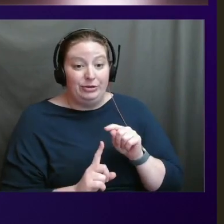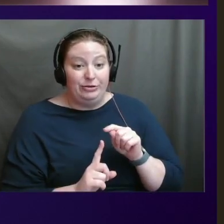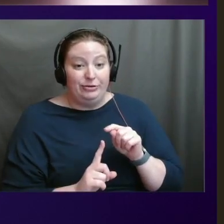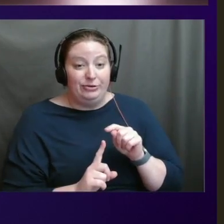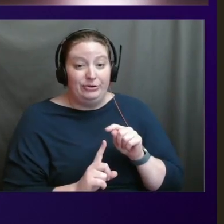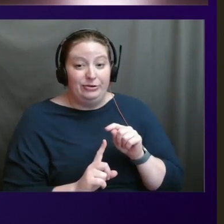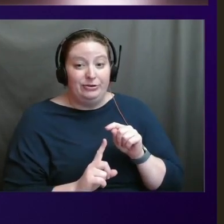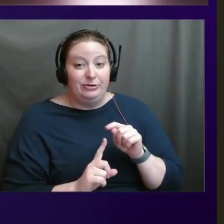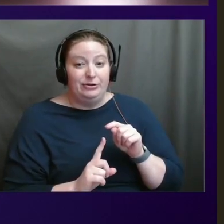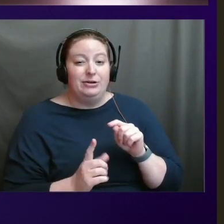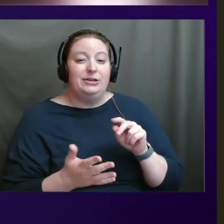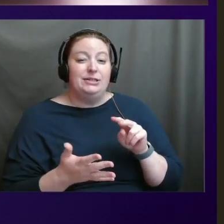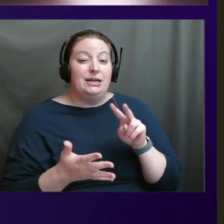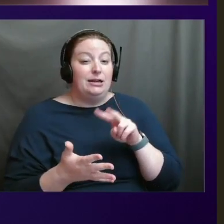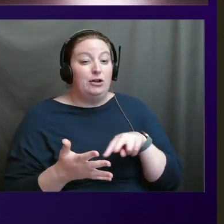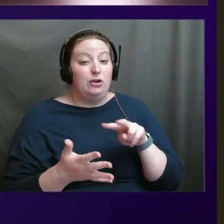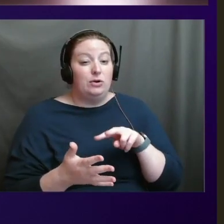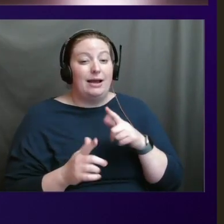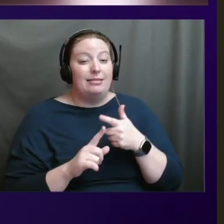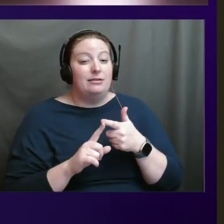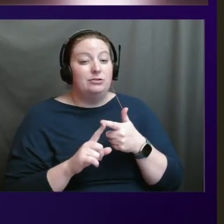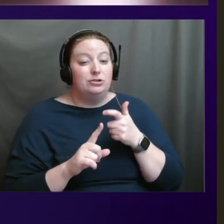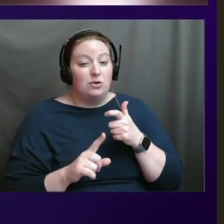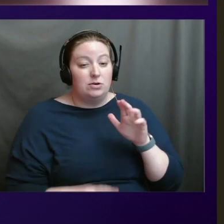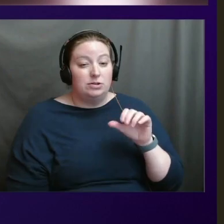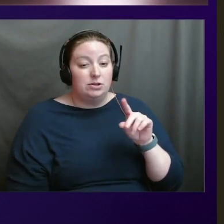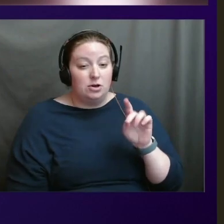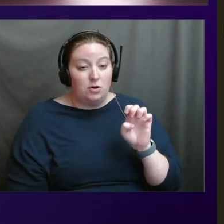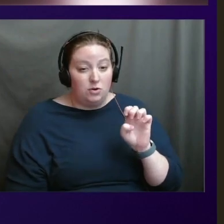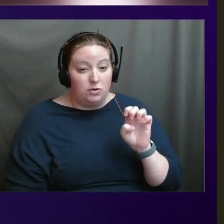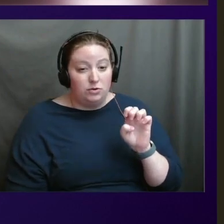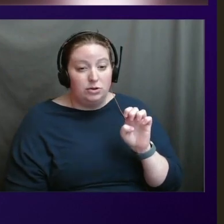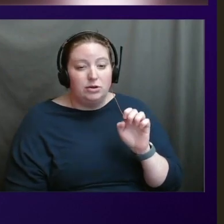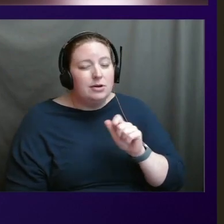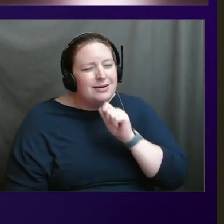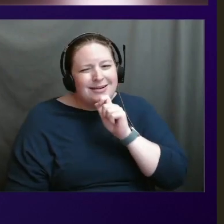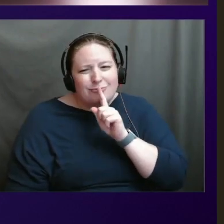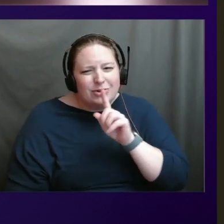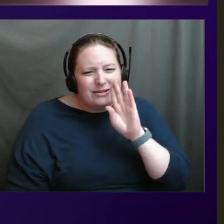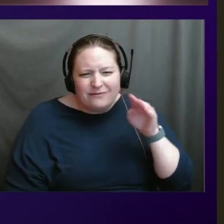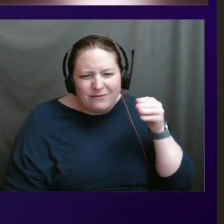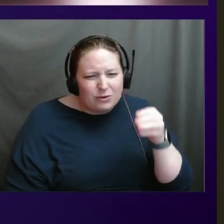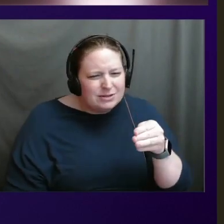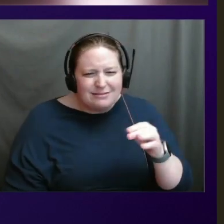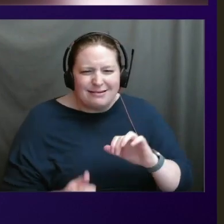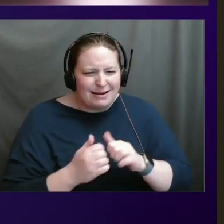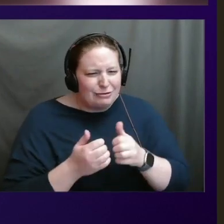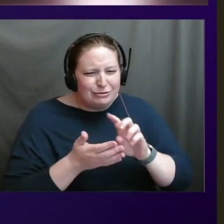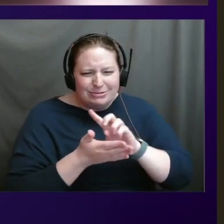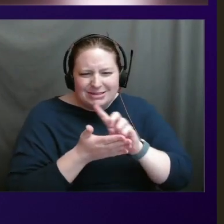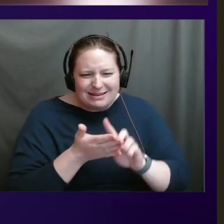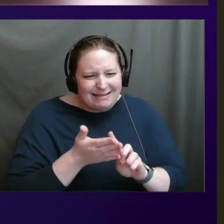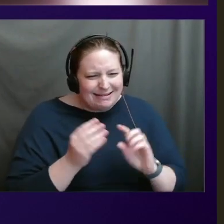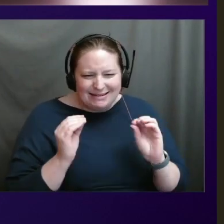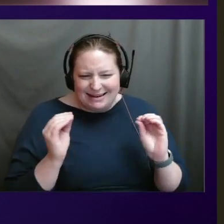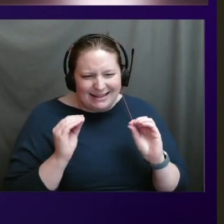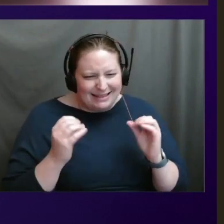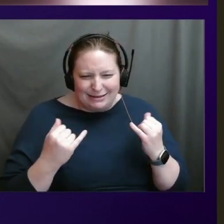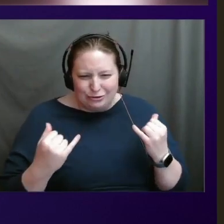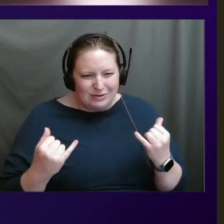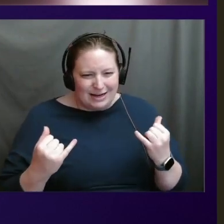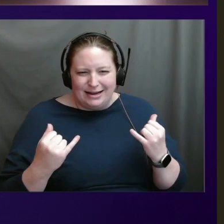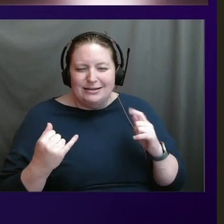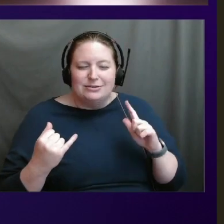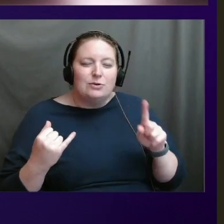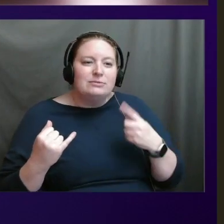Taking a look at the source code, we're not actually focusing on how to design anything today, so I'm kind of making